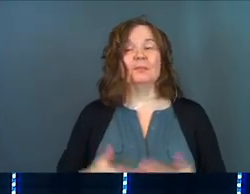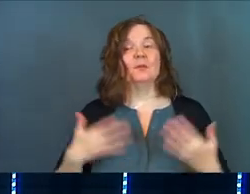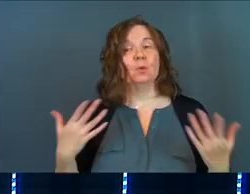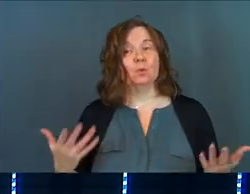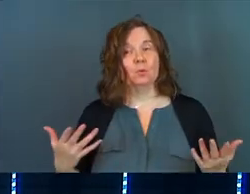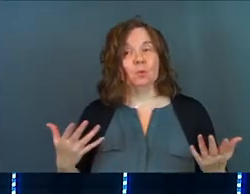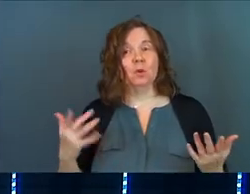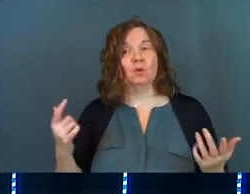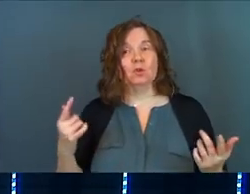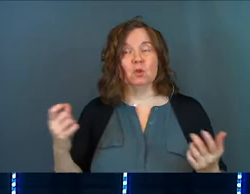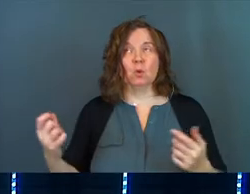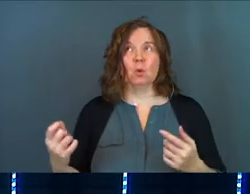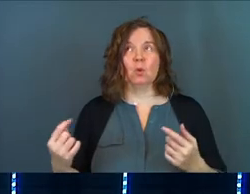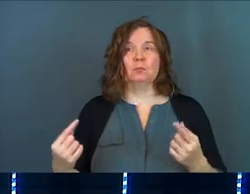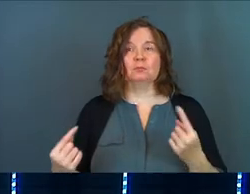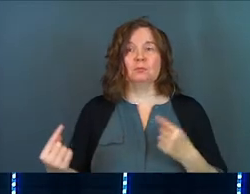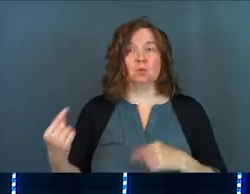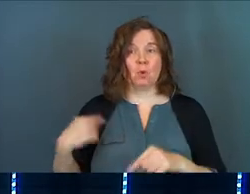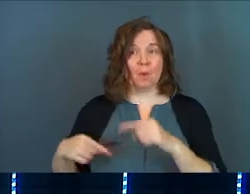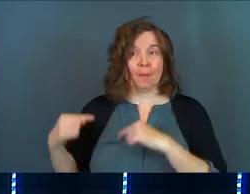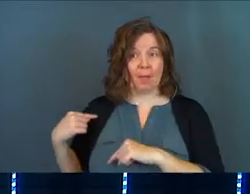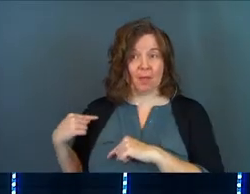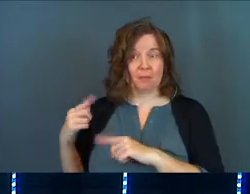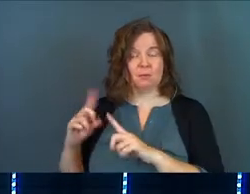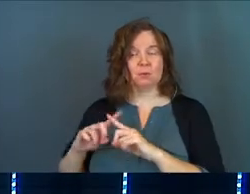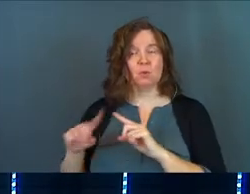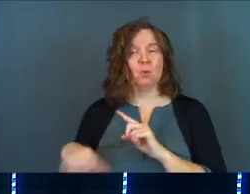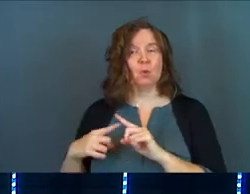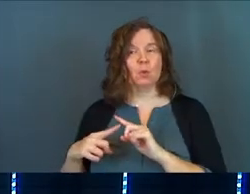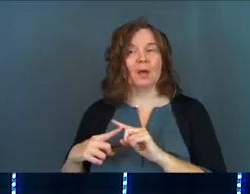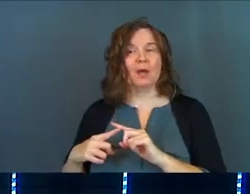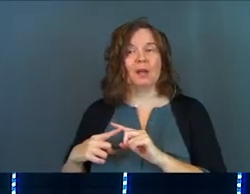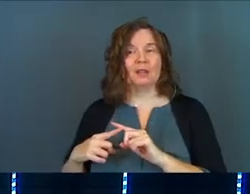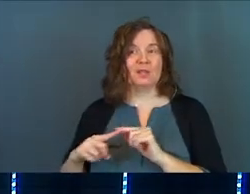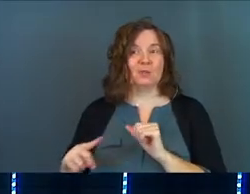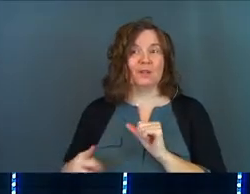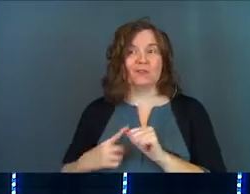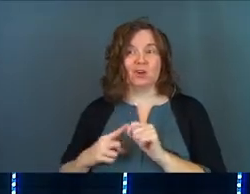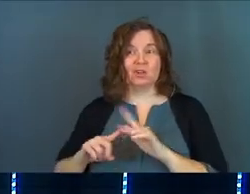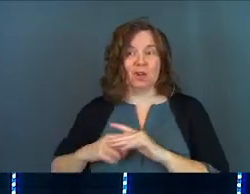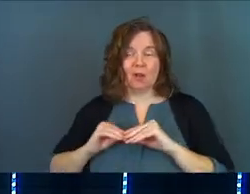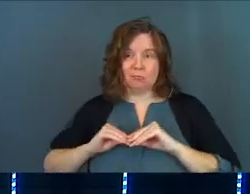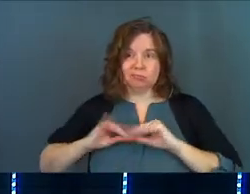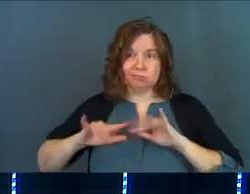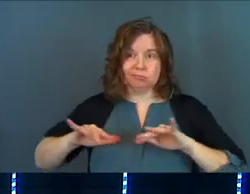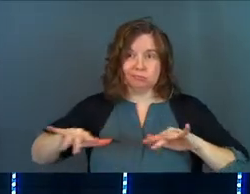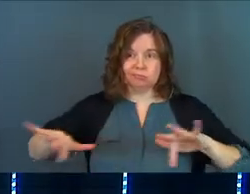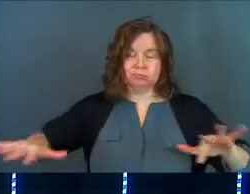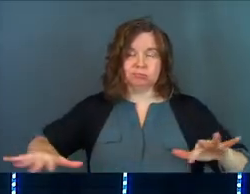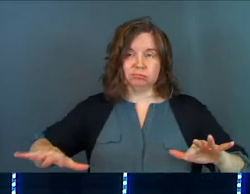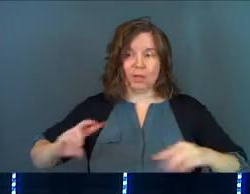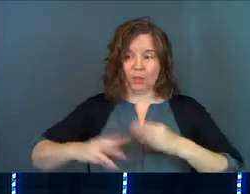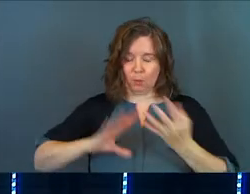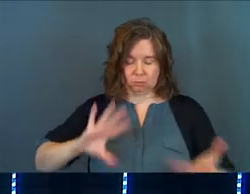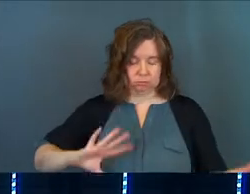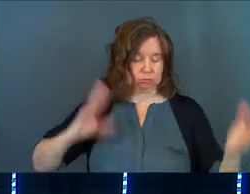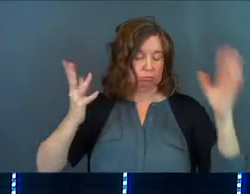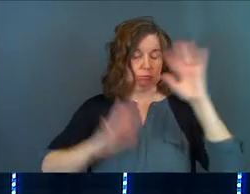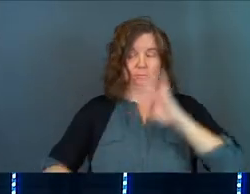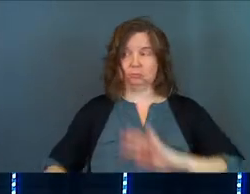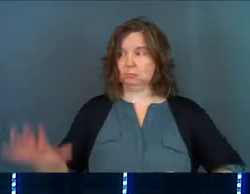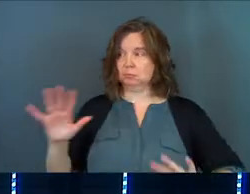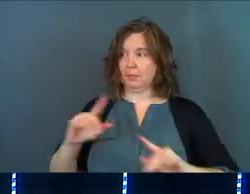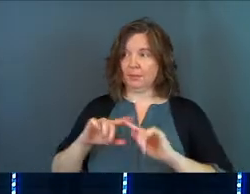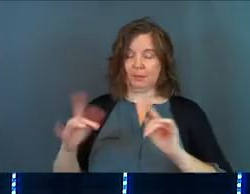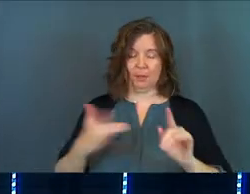So you go back, right, to when this was a grassroots movement and they turned the ancient world upside down and people got